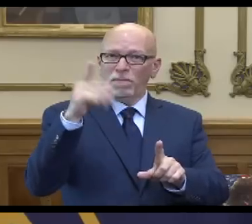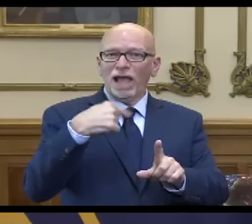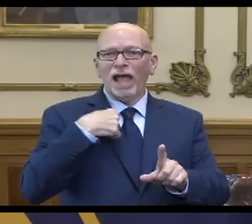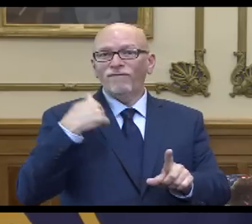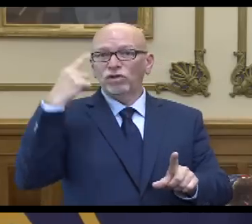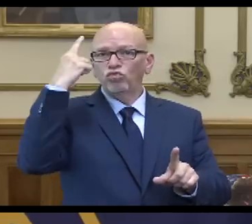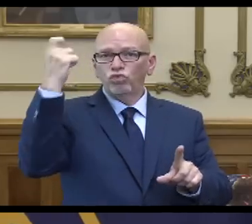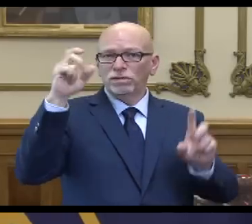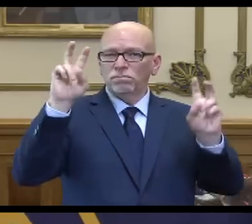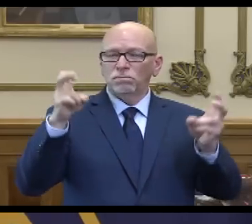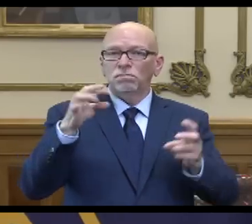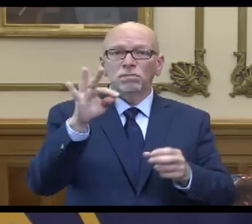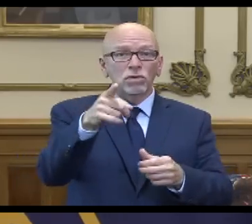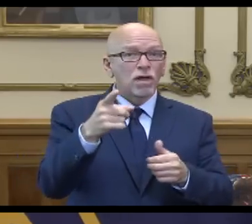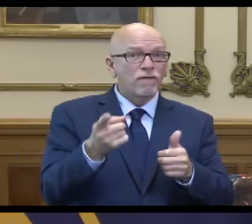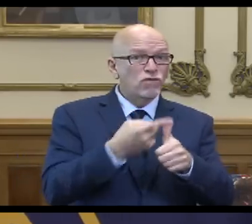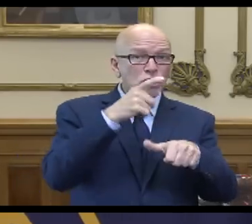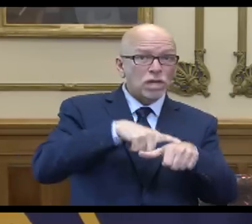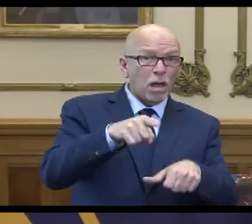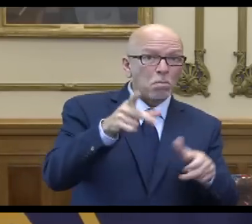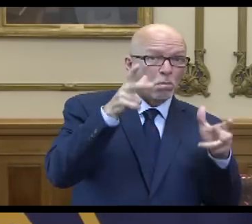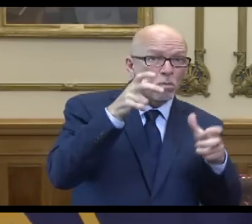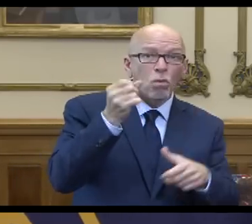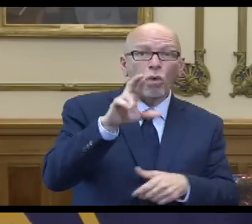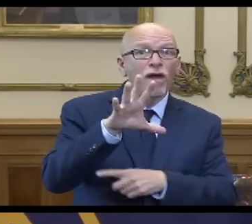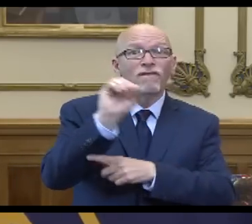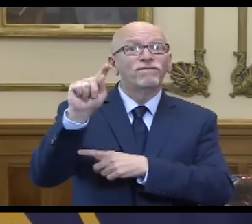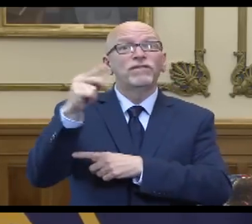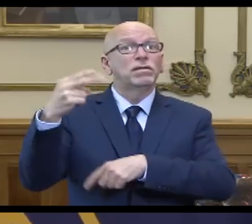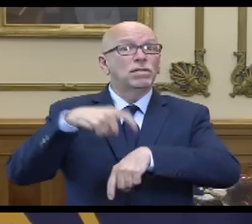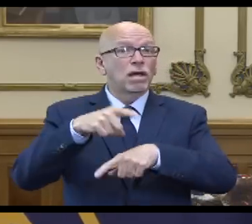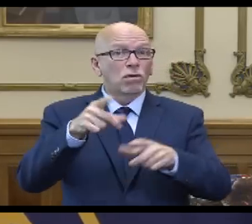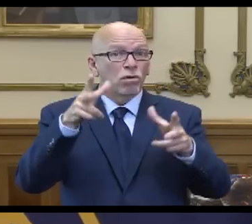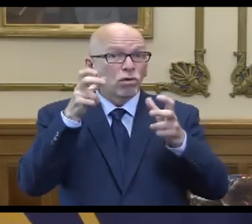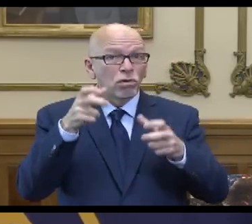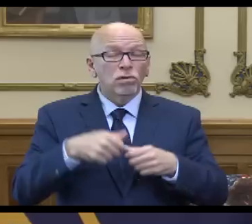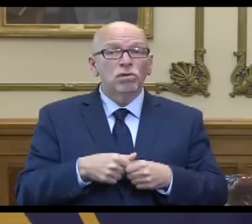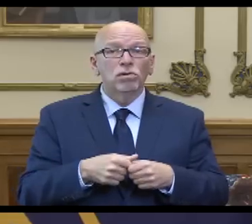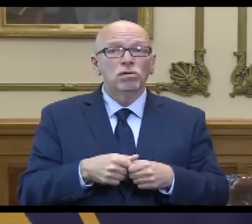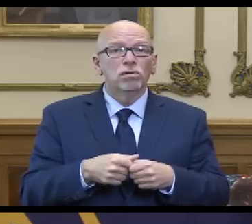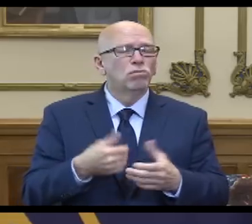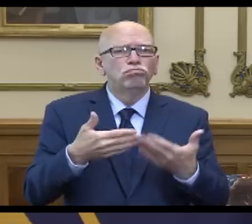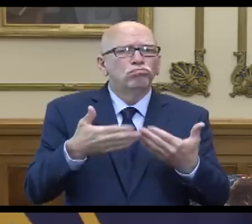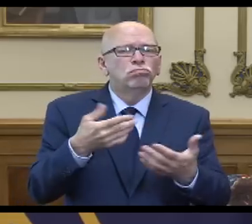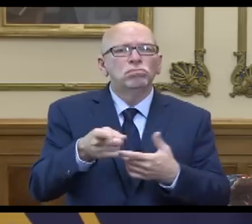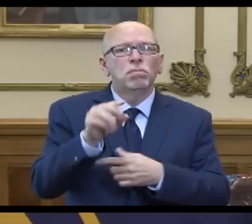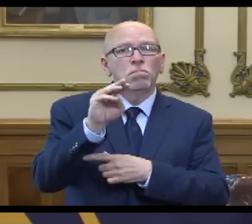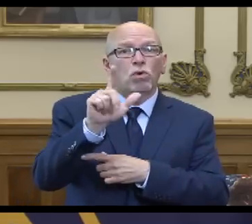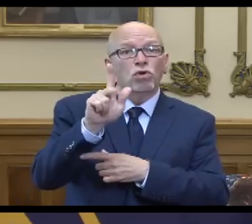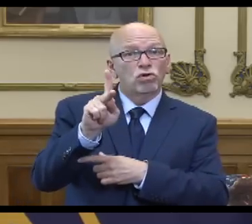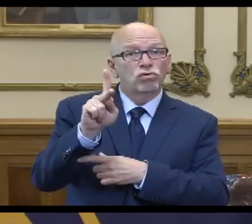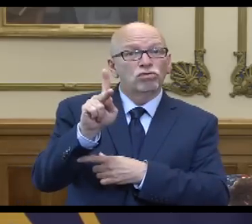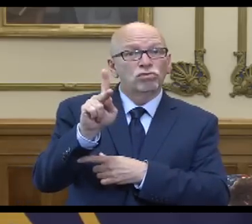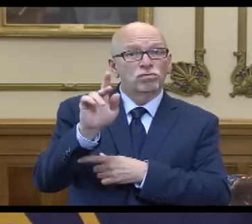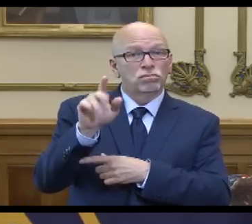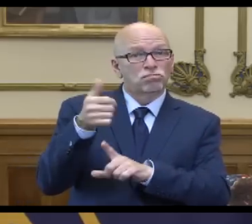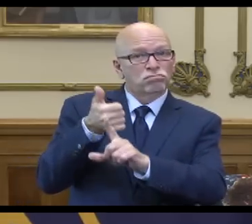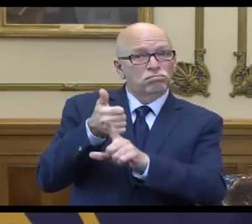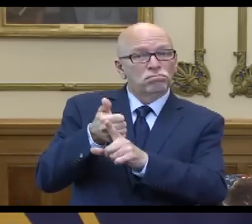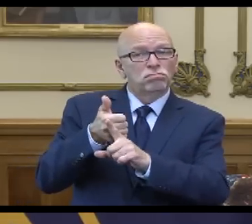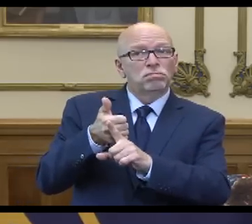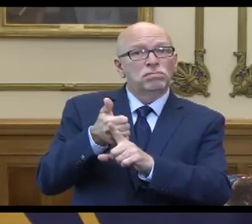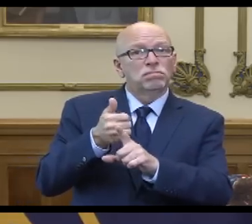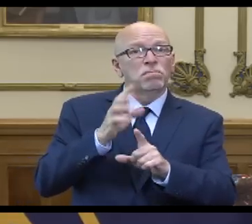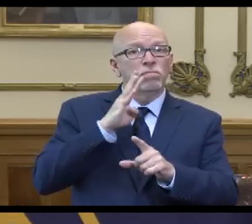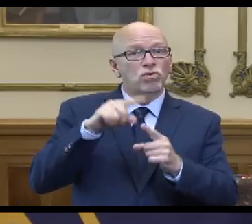care if it's the first time or the 50th time that you've heard it, Martin Luther King Jr., Dr. Martin Luther King, spoke